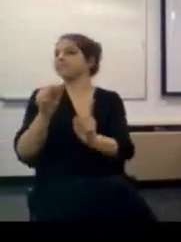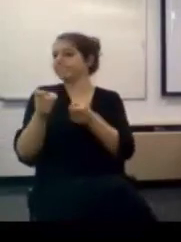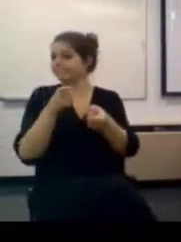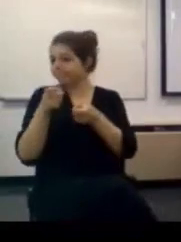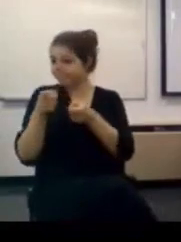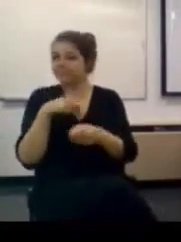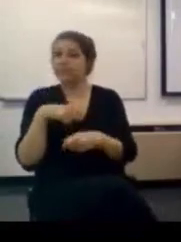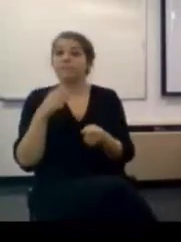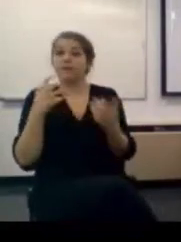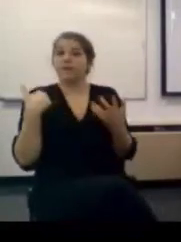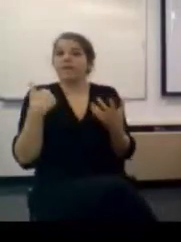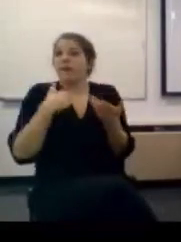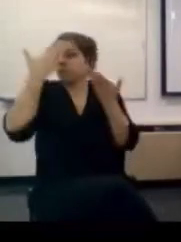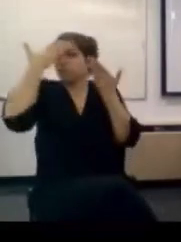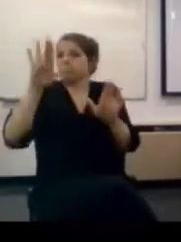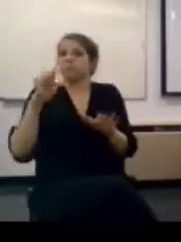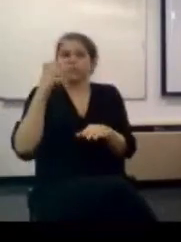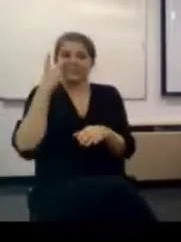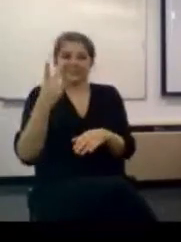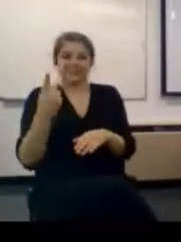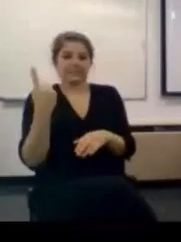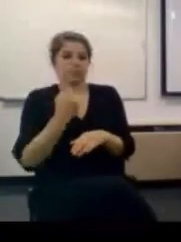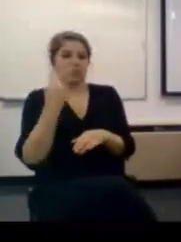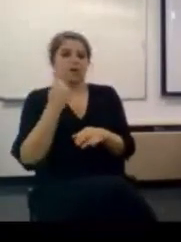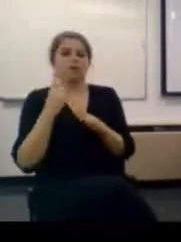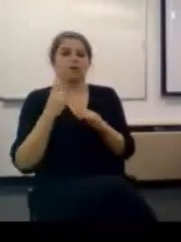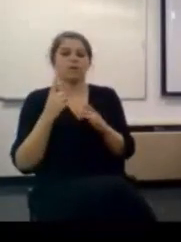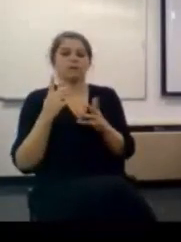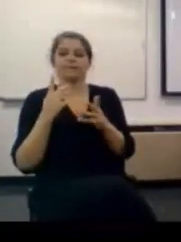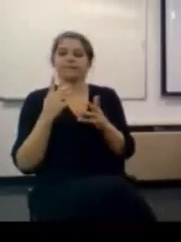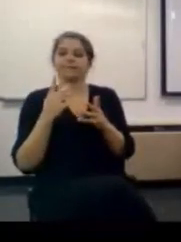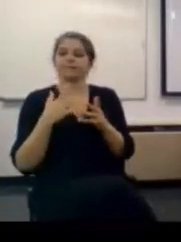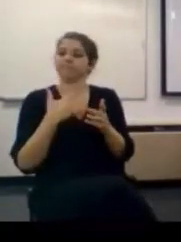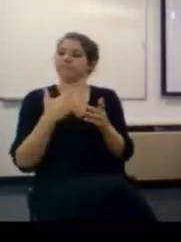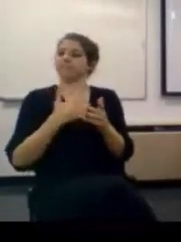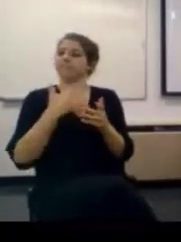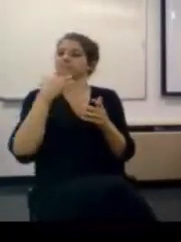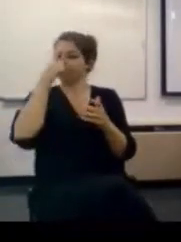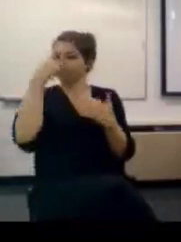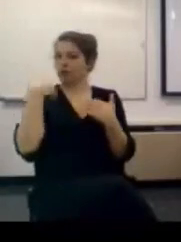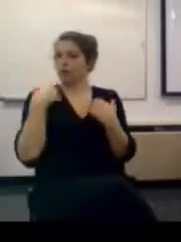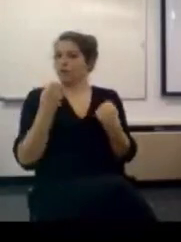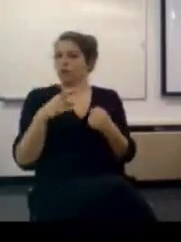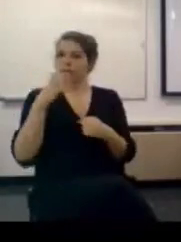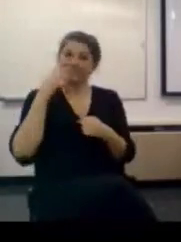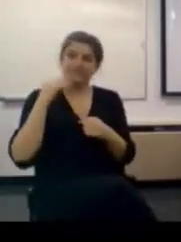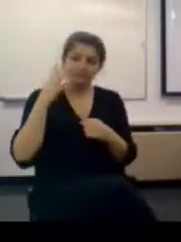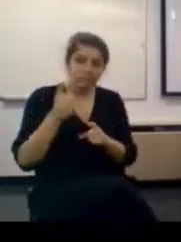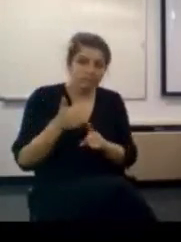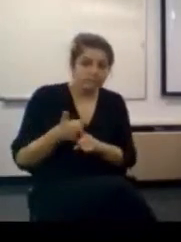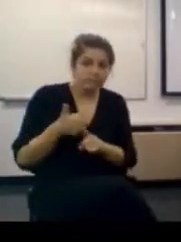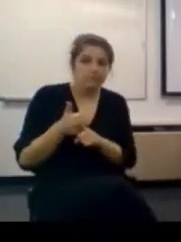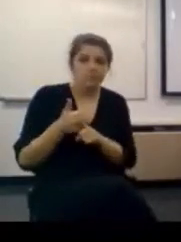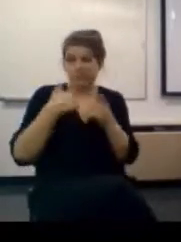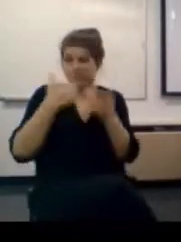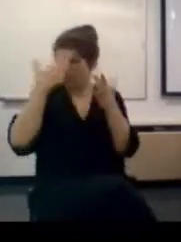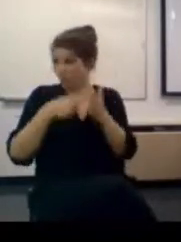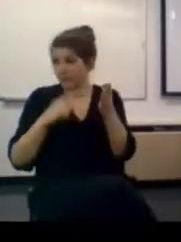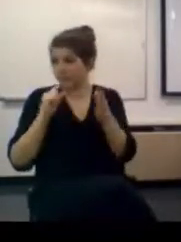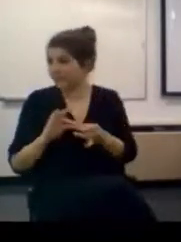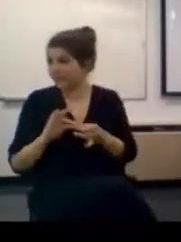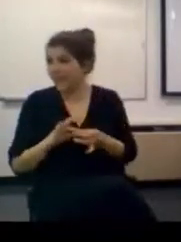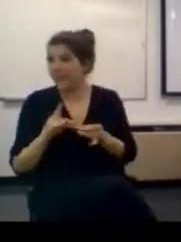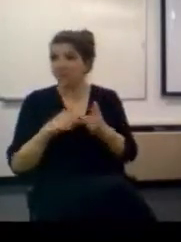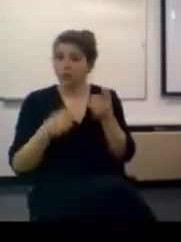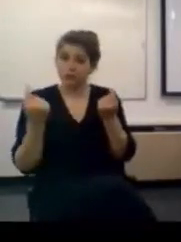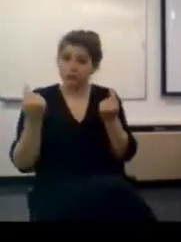at the forefront. And many of us don't know, clearly sometimes we see when someone is at the precipice of a mental health crisis or is experiencing a